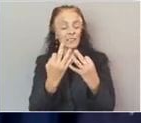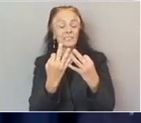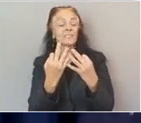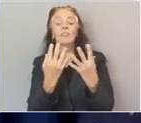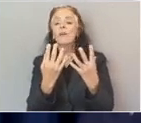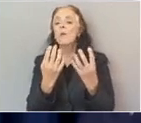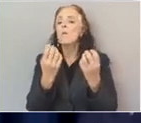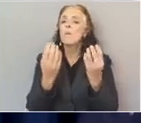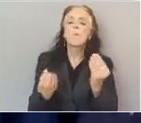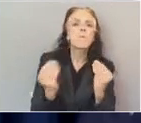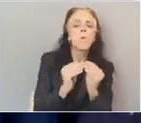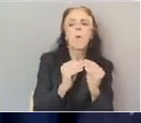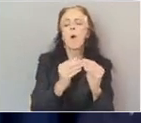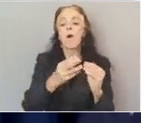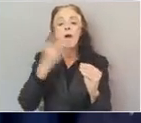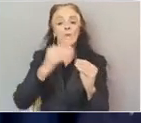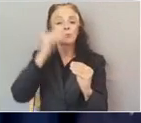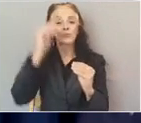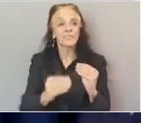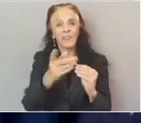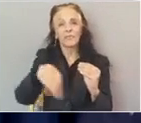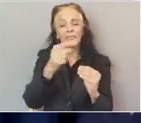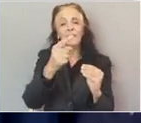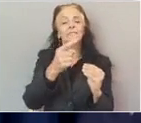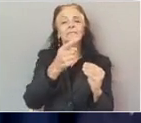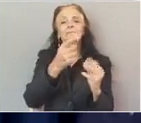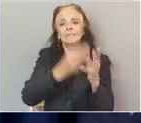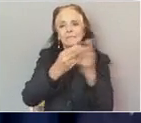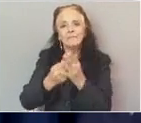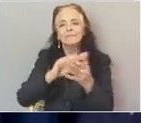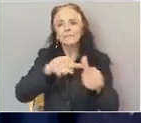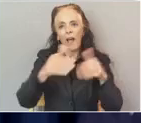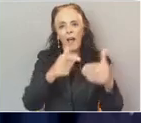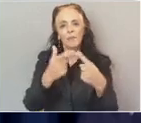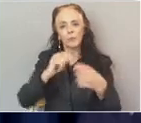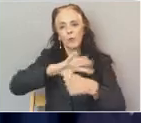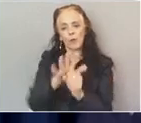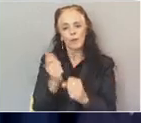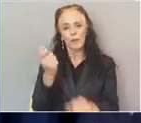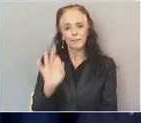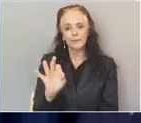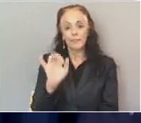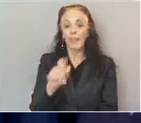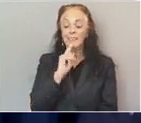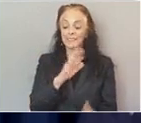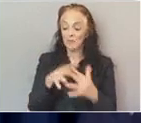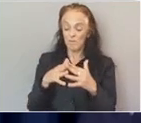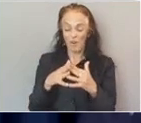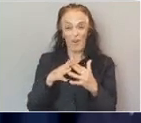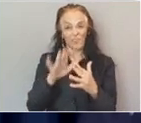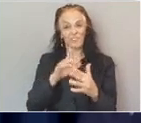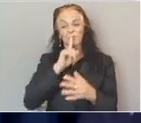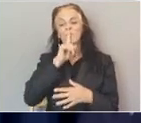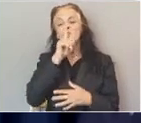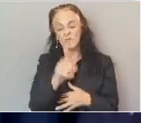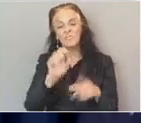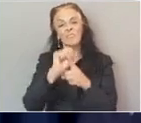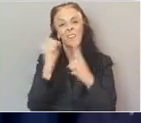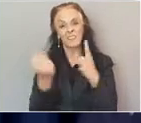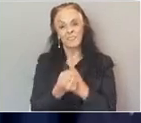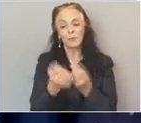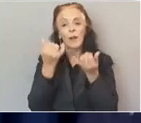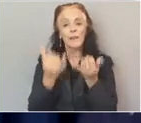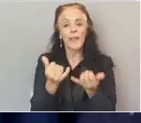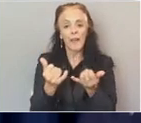That is the reality of America right now. A reality completely